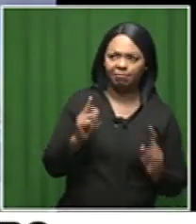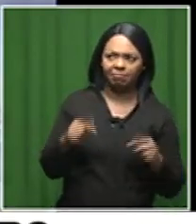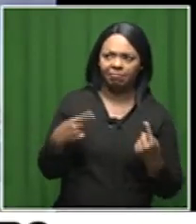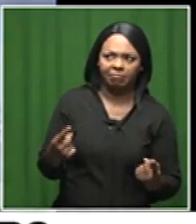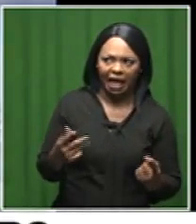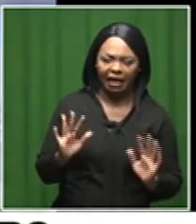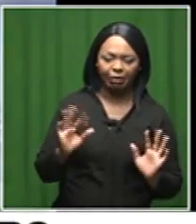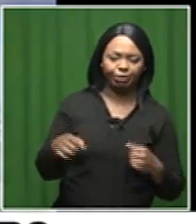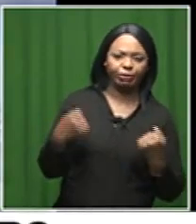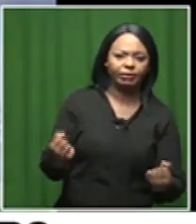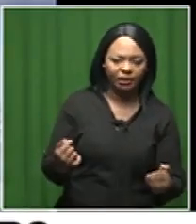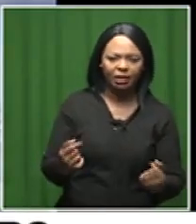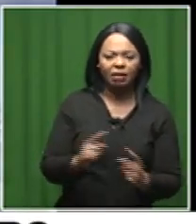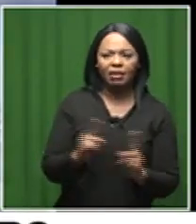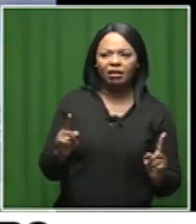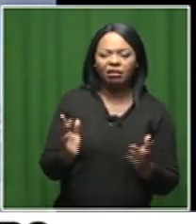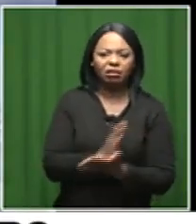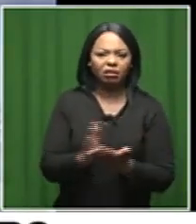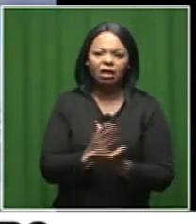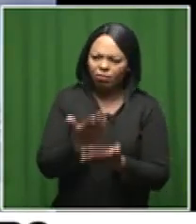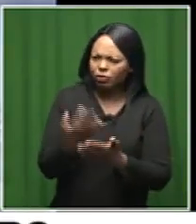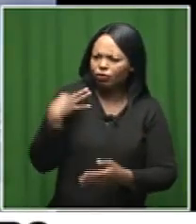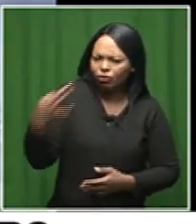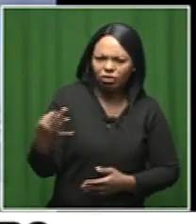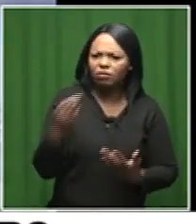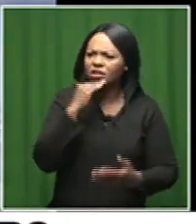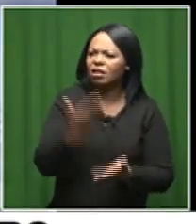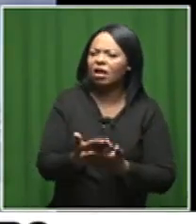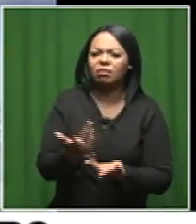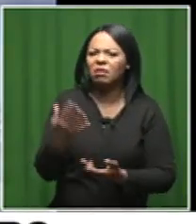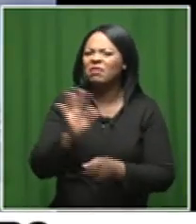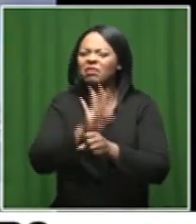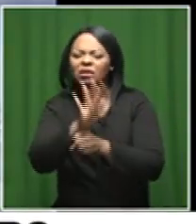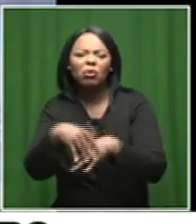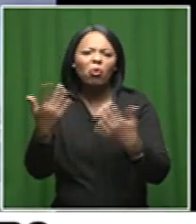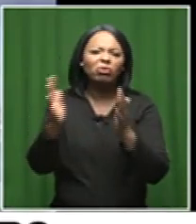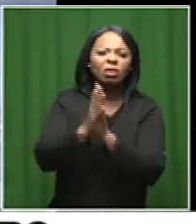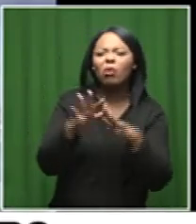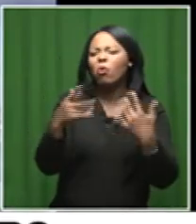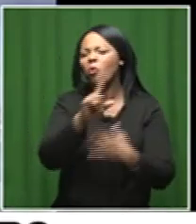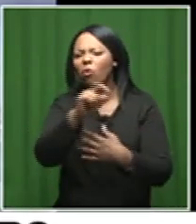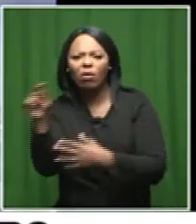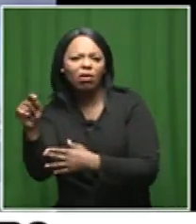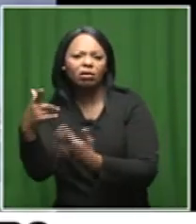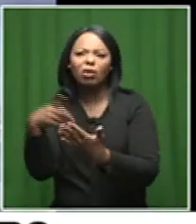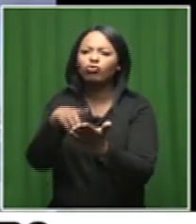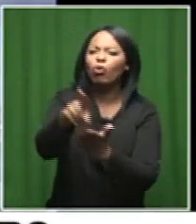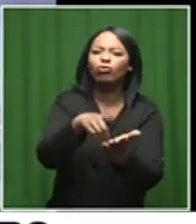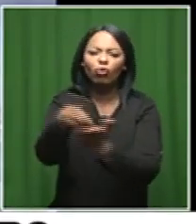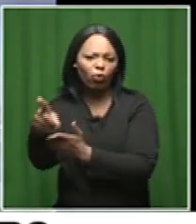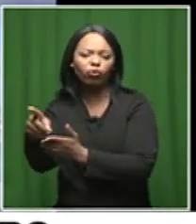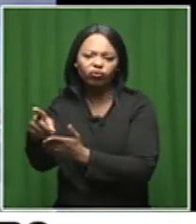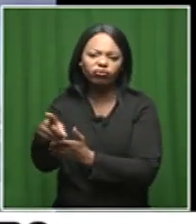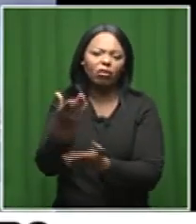become volunteers. Because you can recruit 10 or 15 or 100 additional potential donors that are